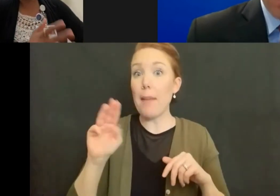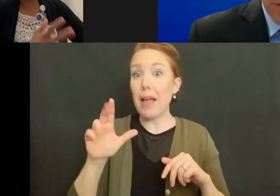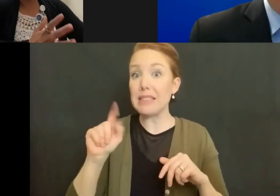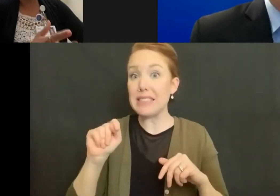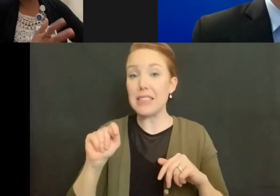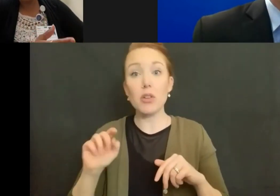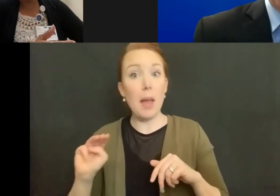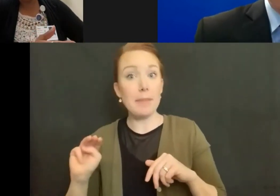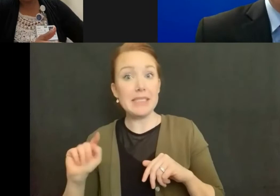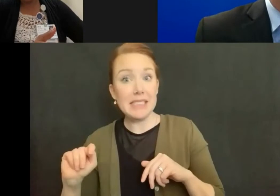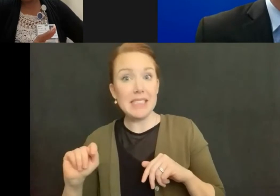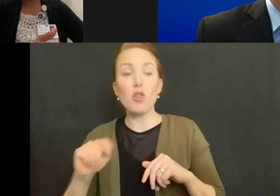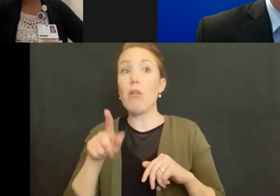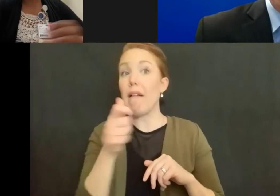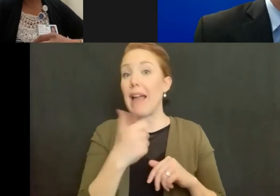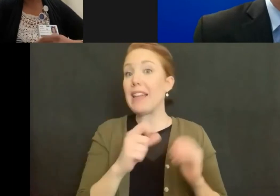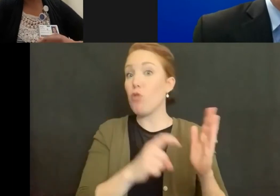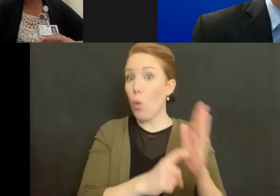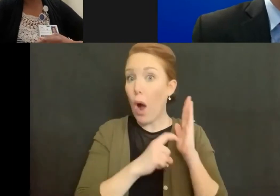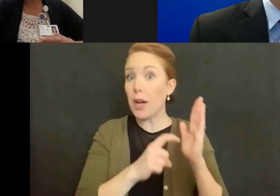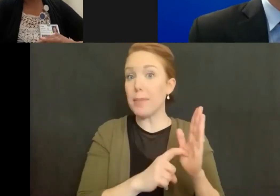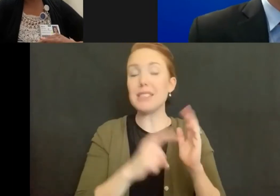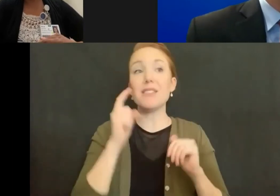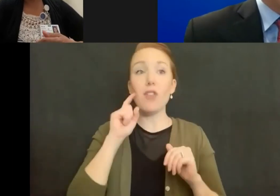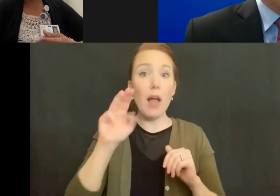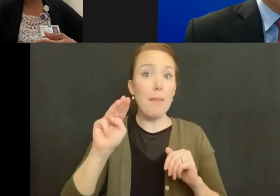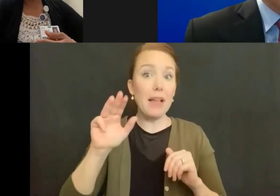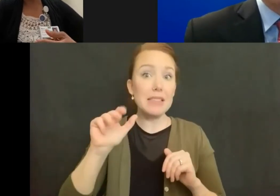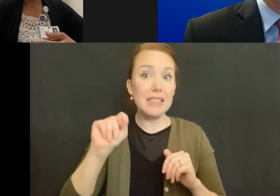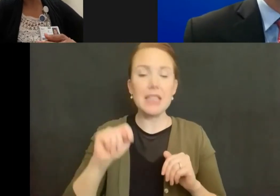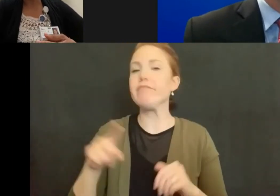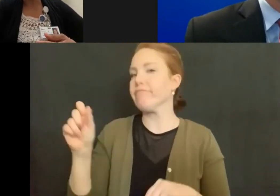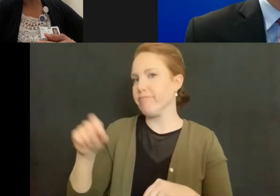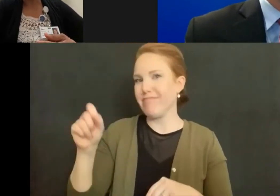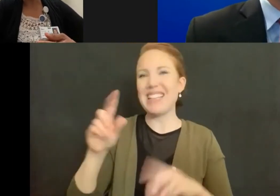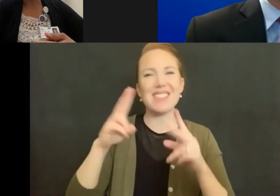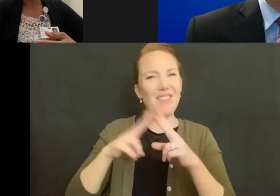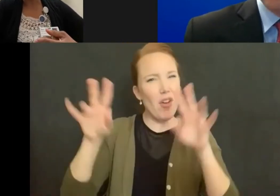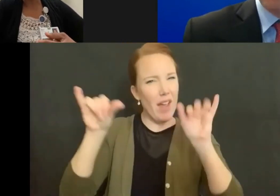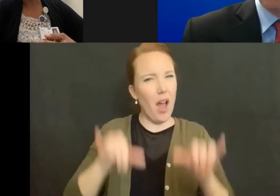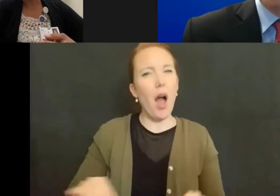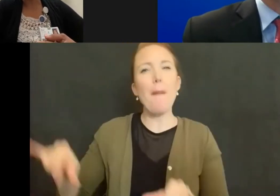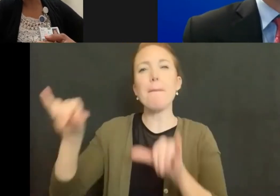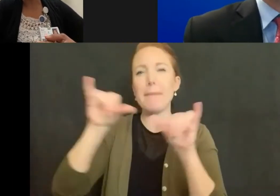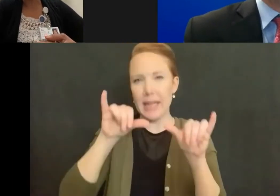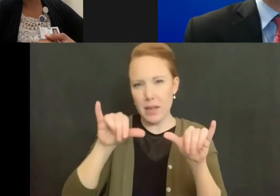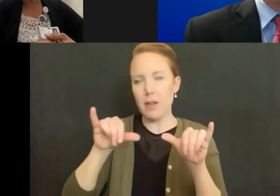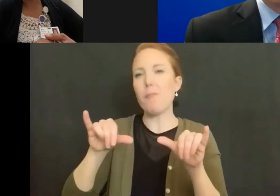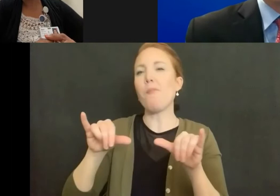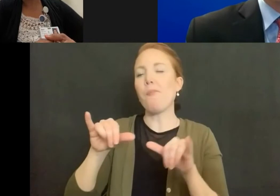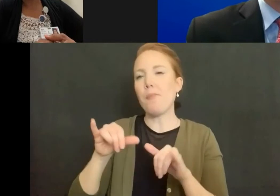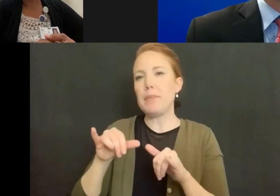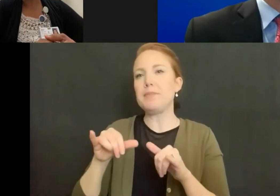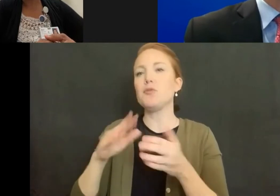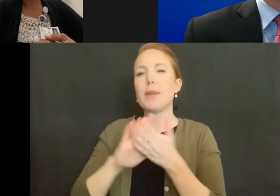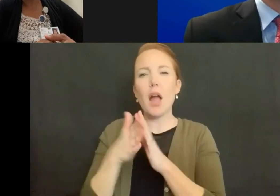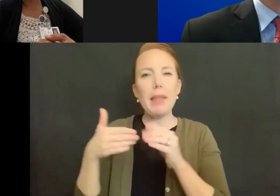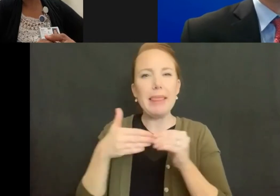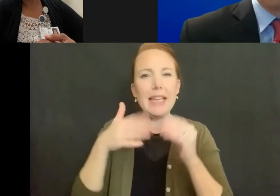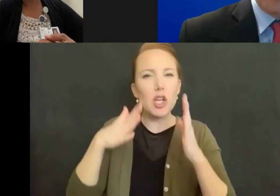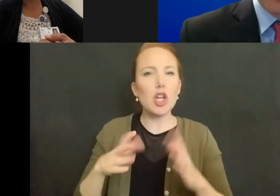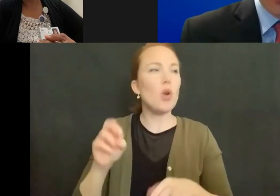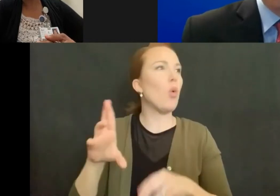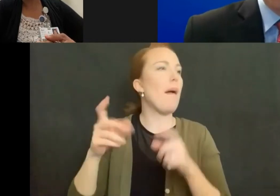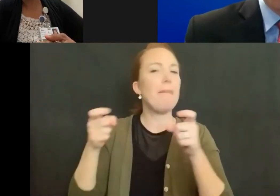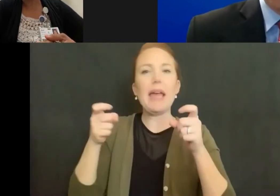any different Great point. criteria? Yes, yes, Because it is very common to be a leader, a manager. They